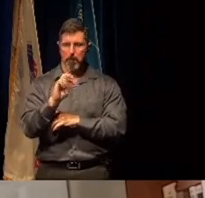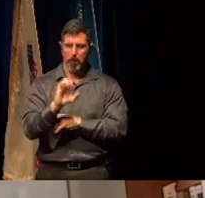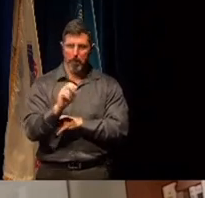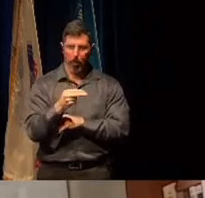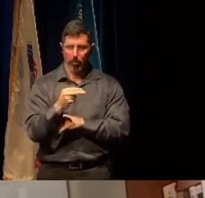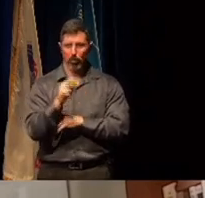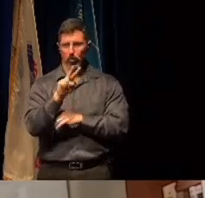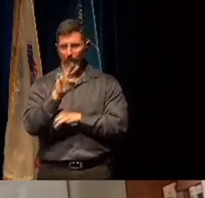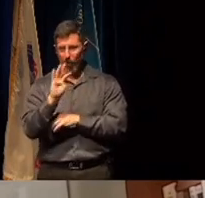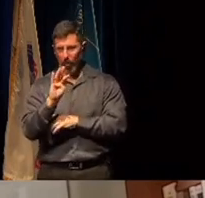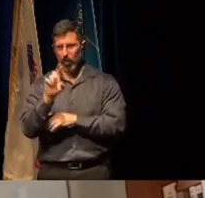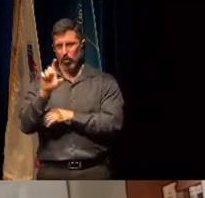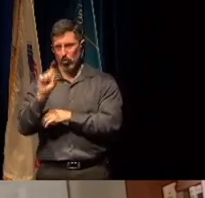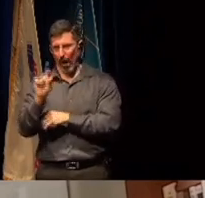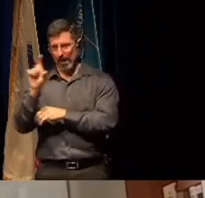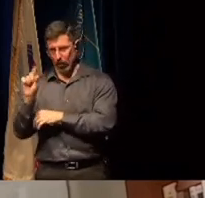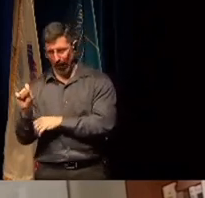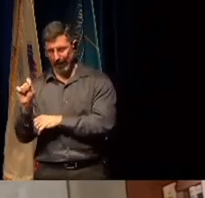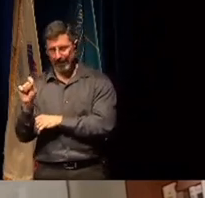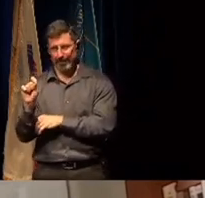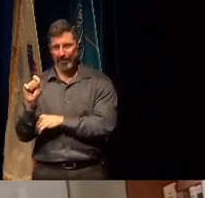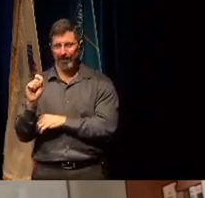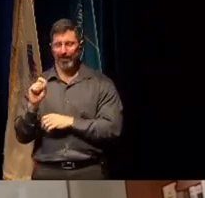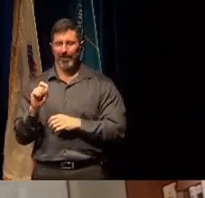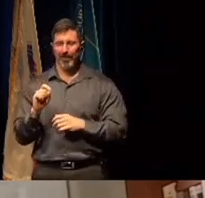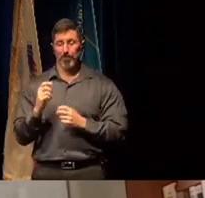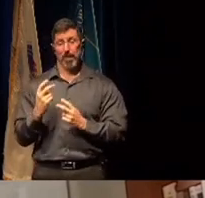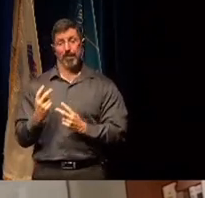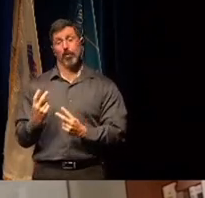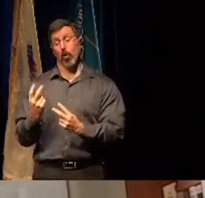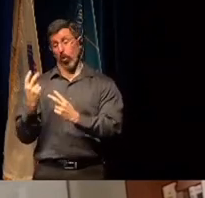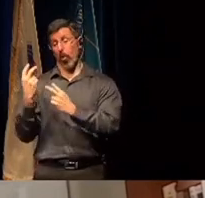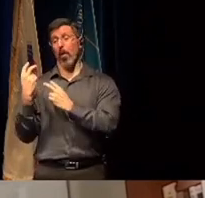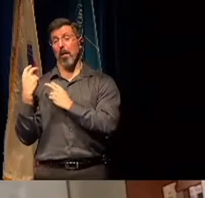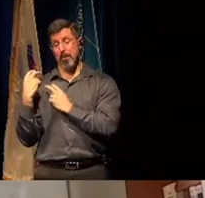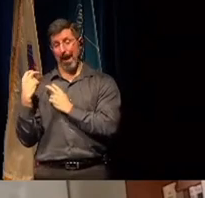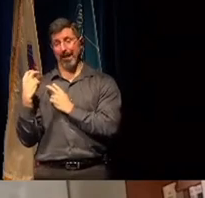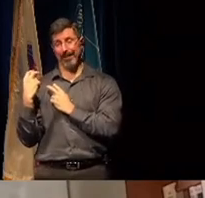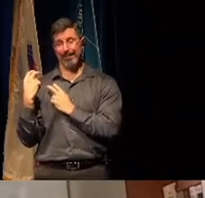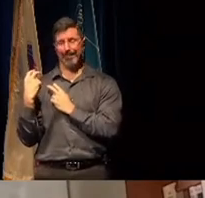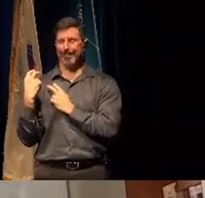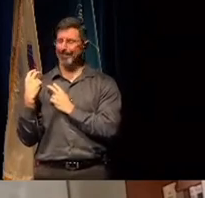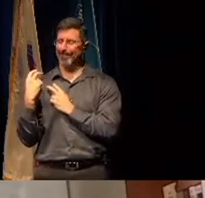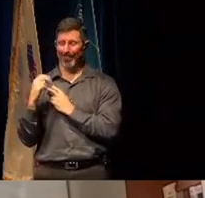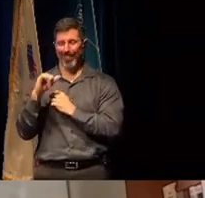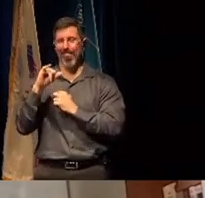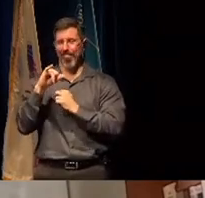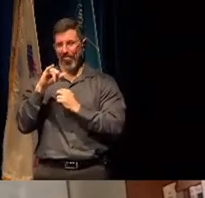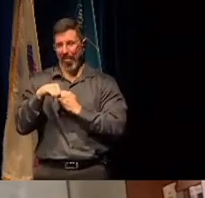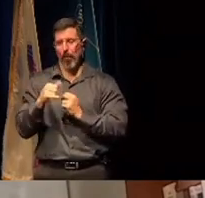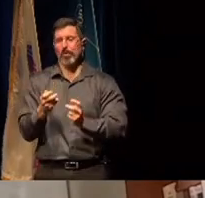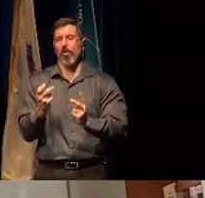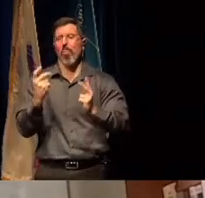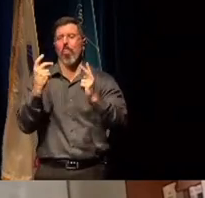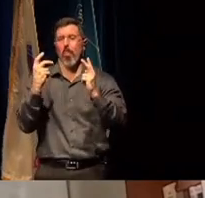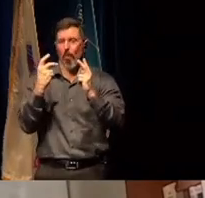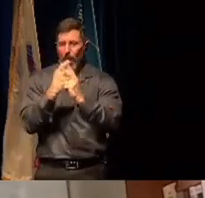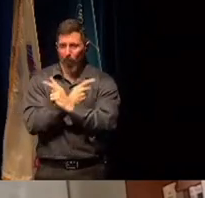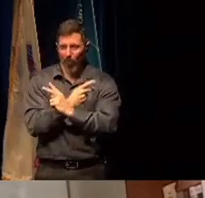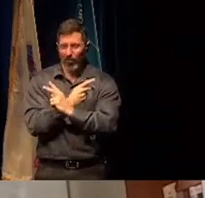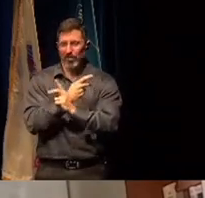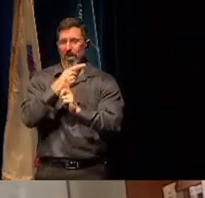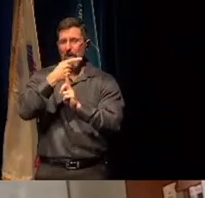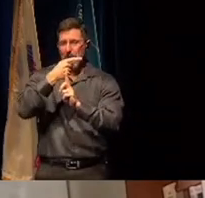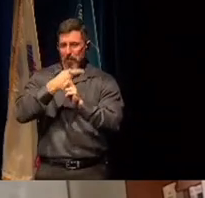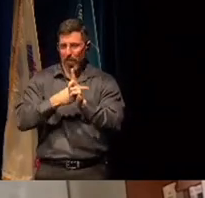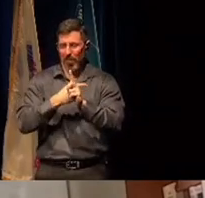24th, 2020. Hindsight has shown that in the history of printing, literally, there has never been a worse month to release a book than March